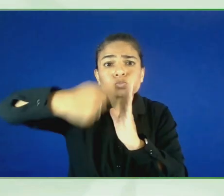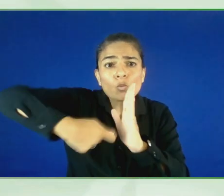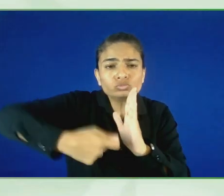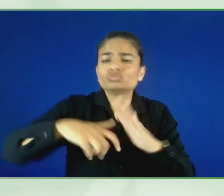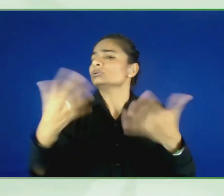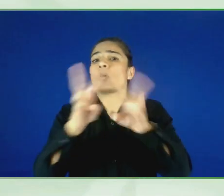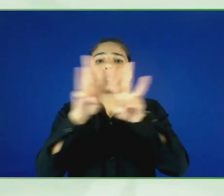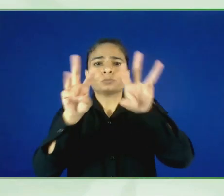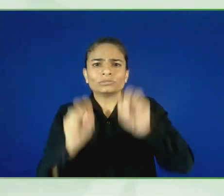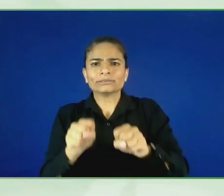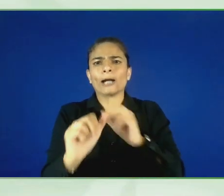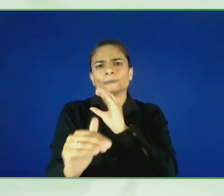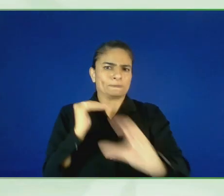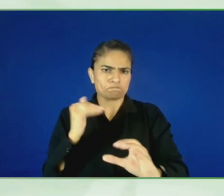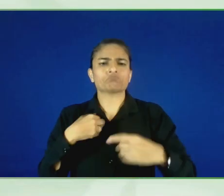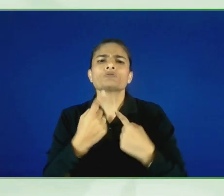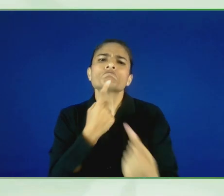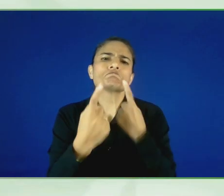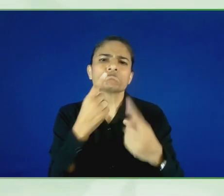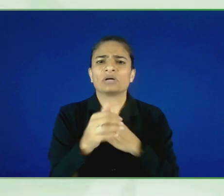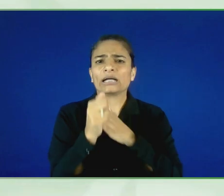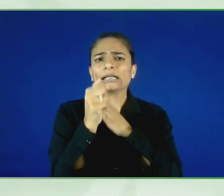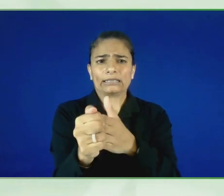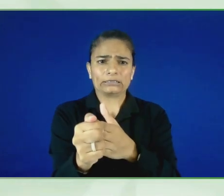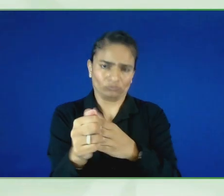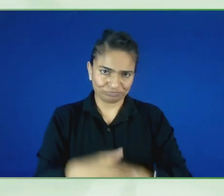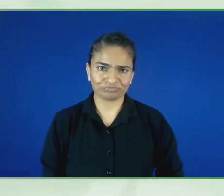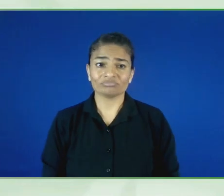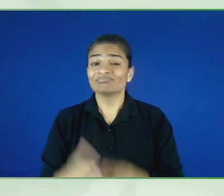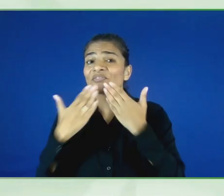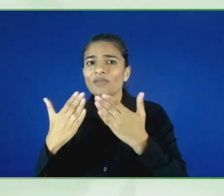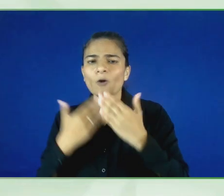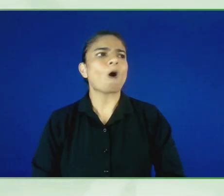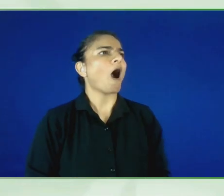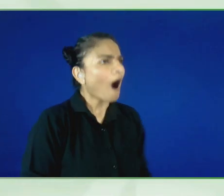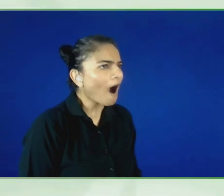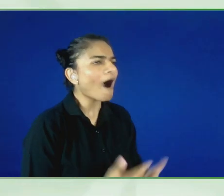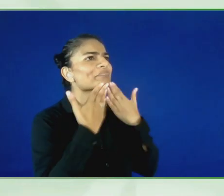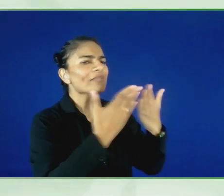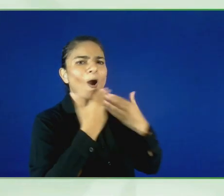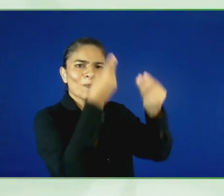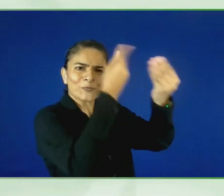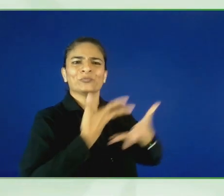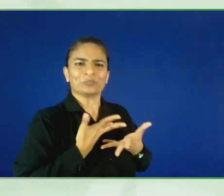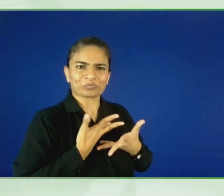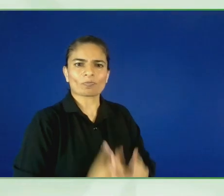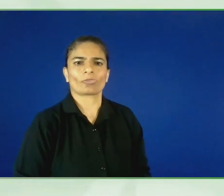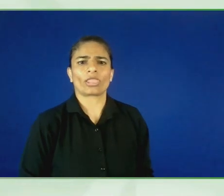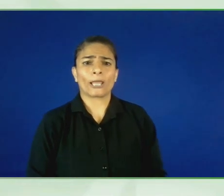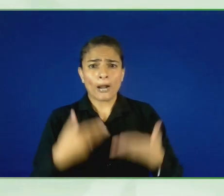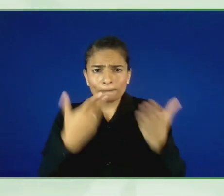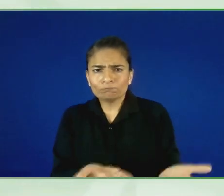Iulia? I will give a continuation of one of your key takeaways. Once you have, your